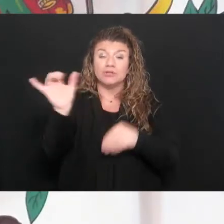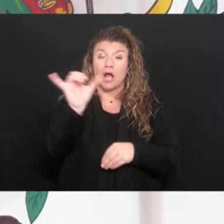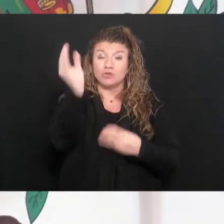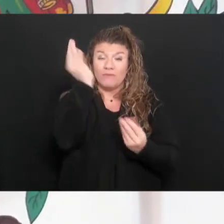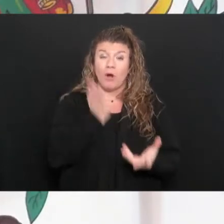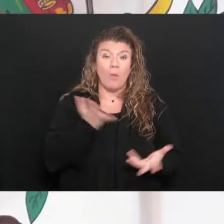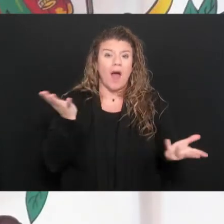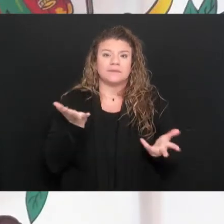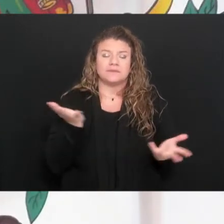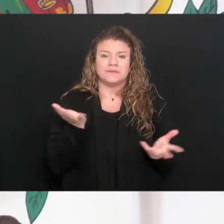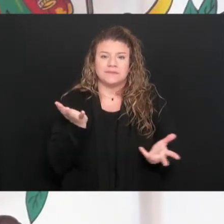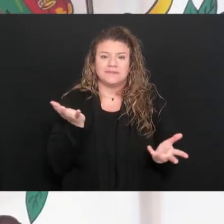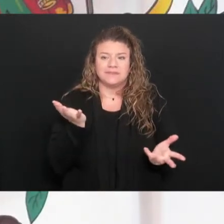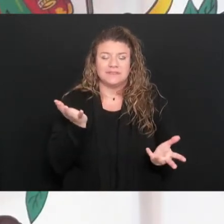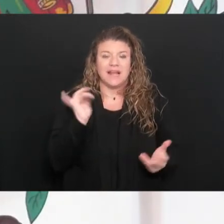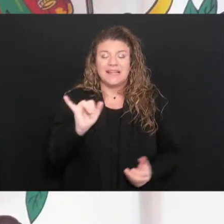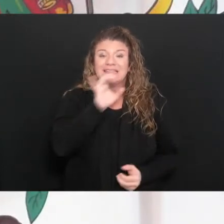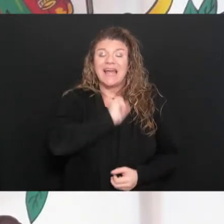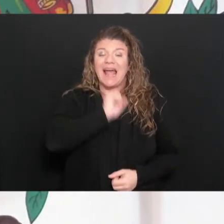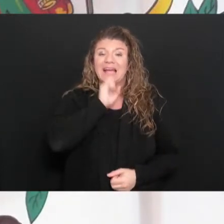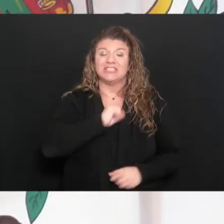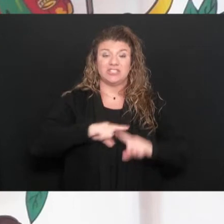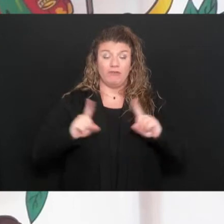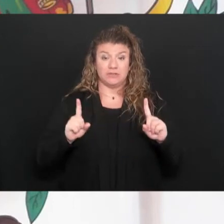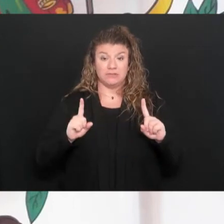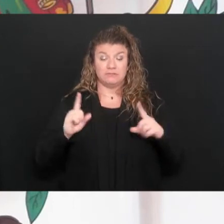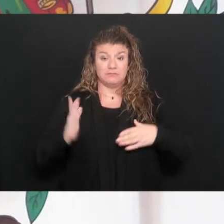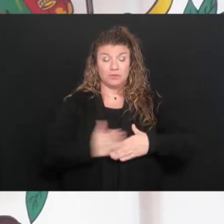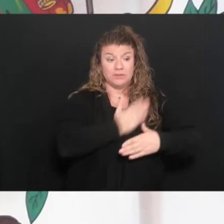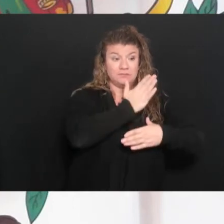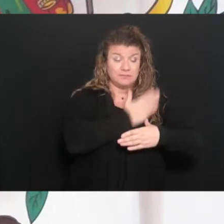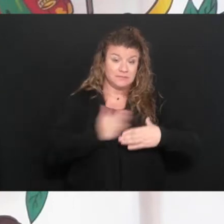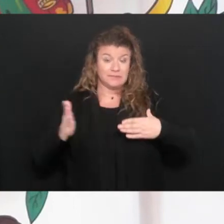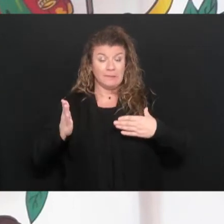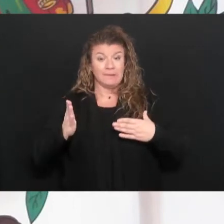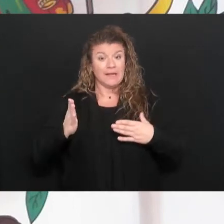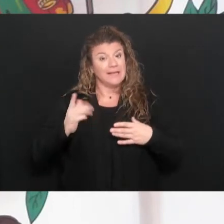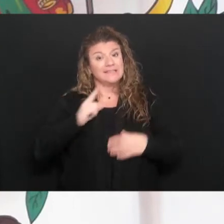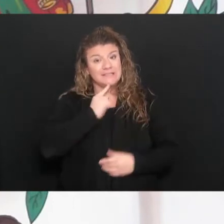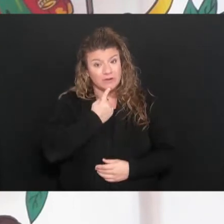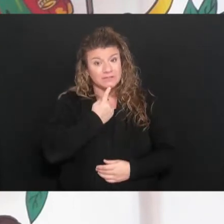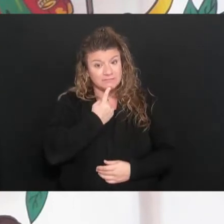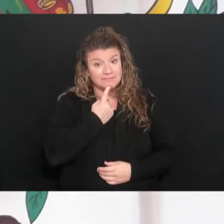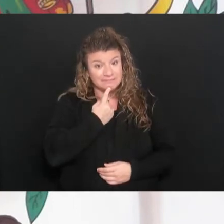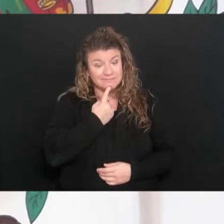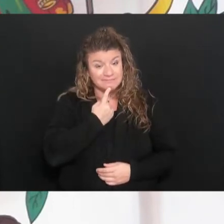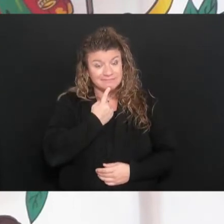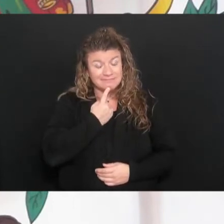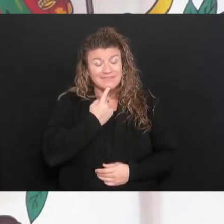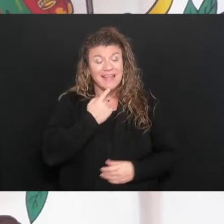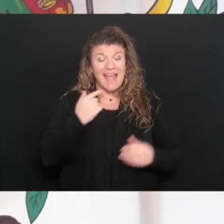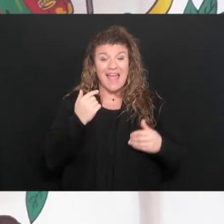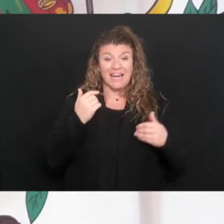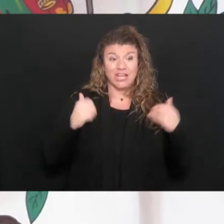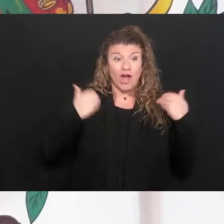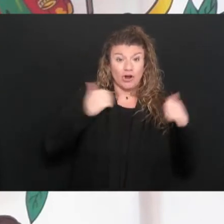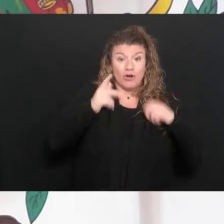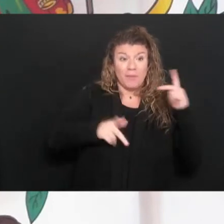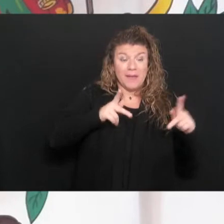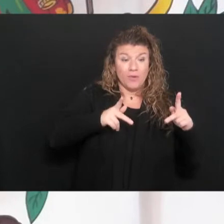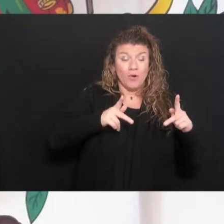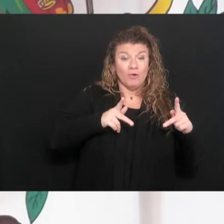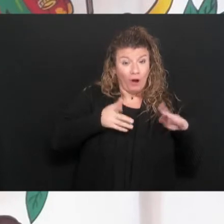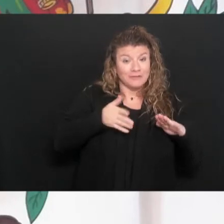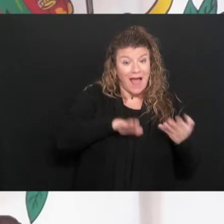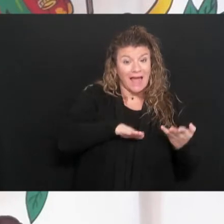clear that the age difference is significant, and people that are younger are dying.